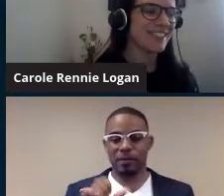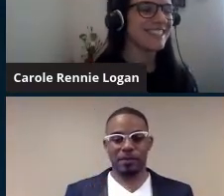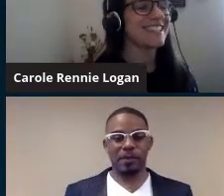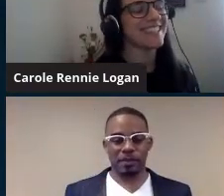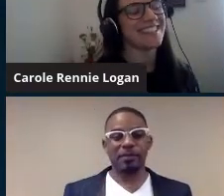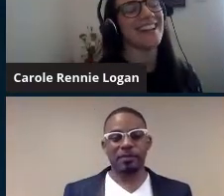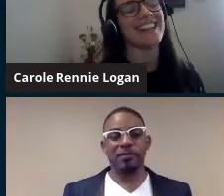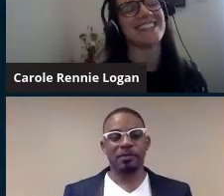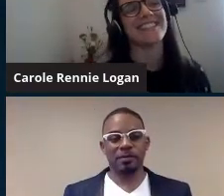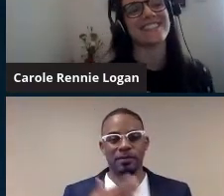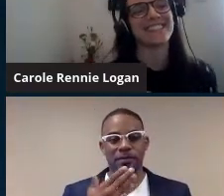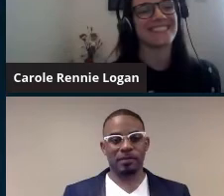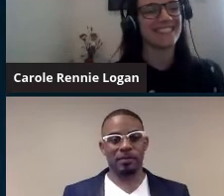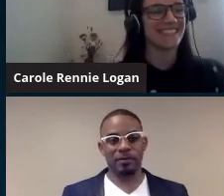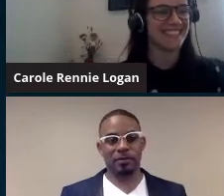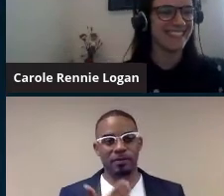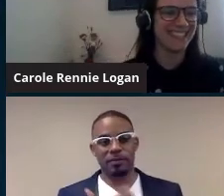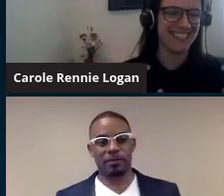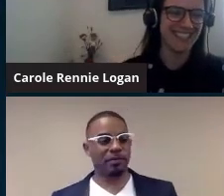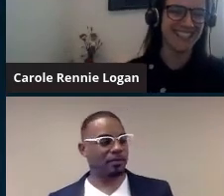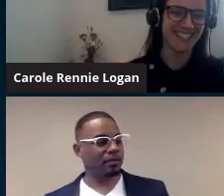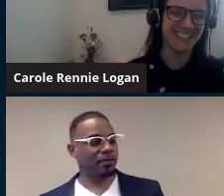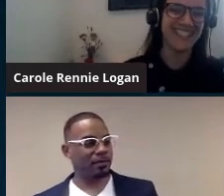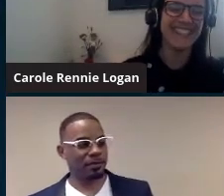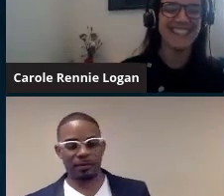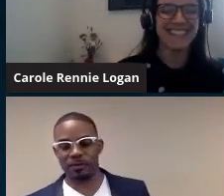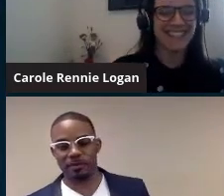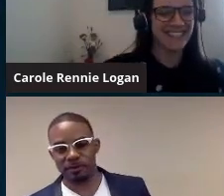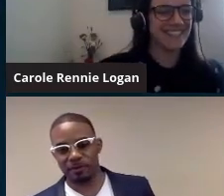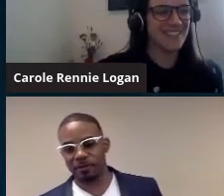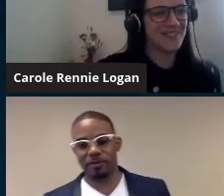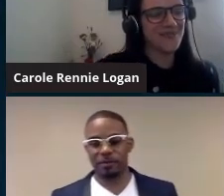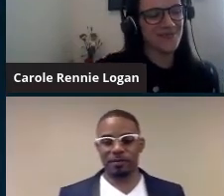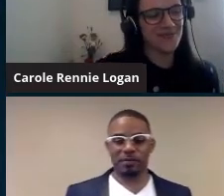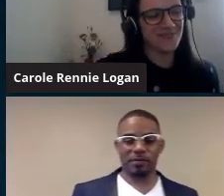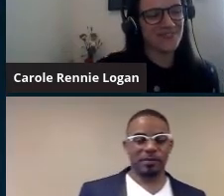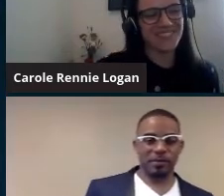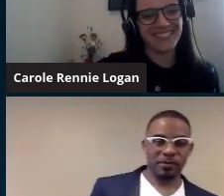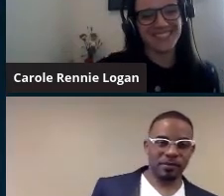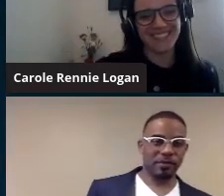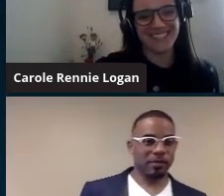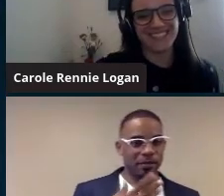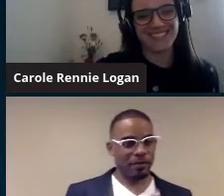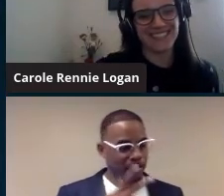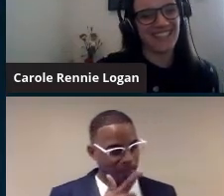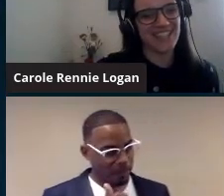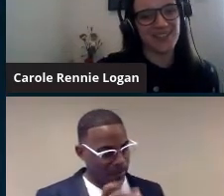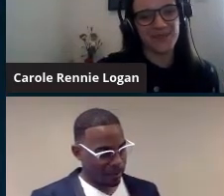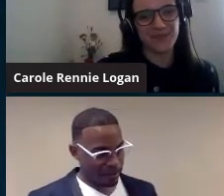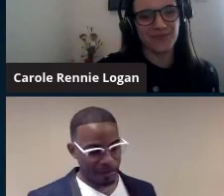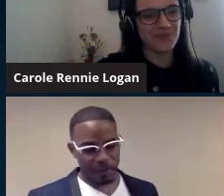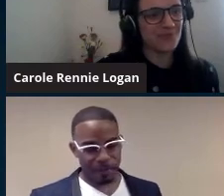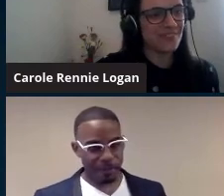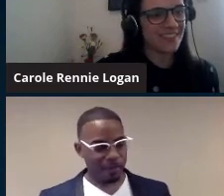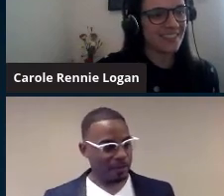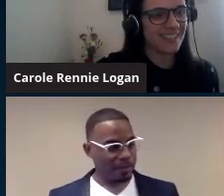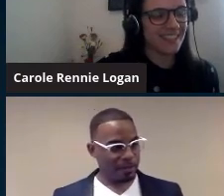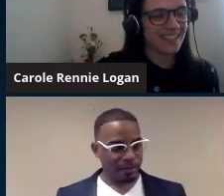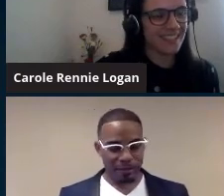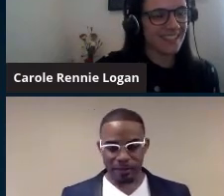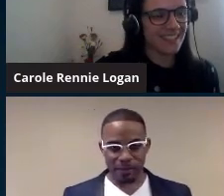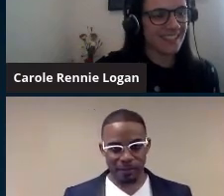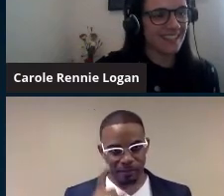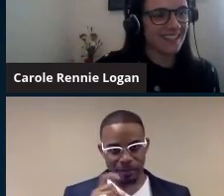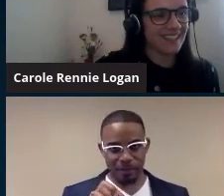it was all good. Yeah, yeah. Well, thank you very much. Very interesting session. I really like the syntax